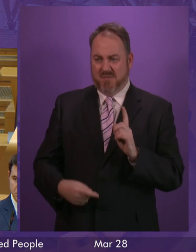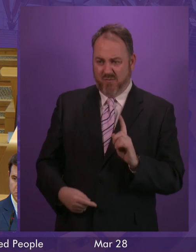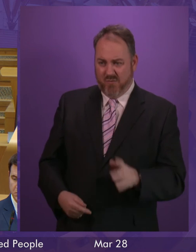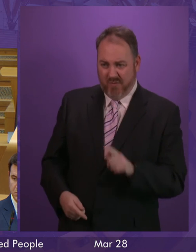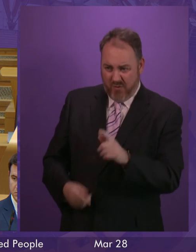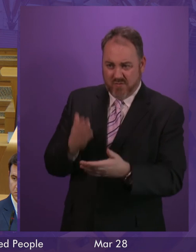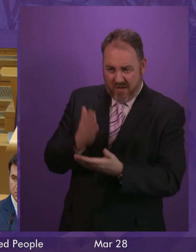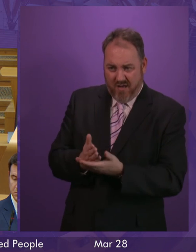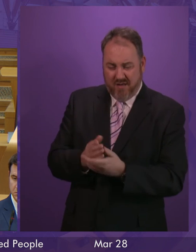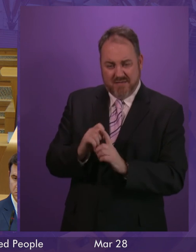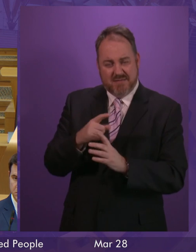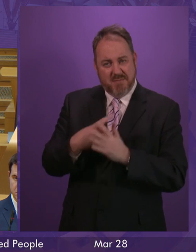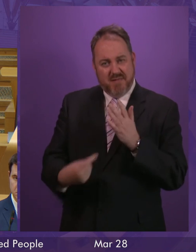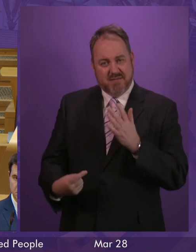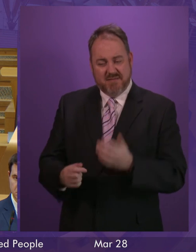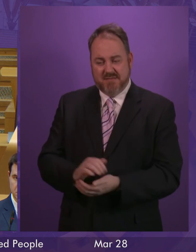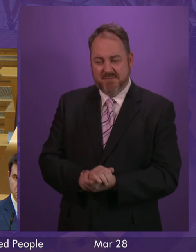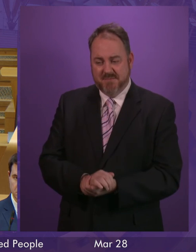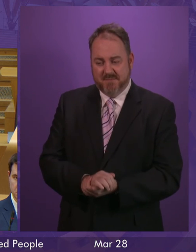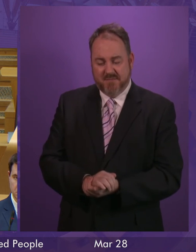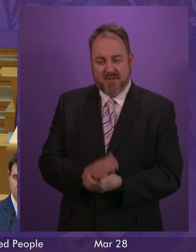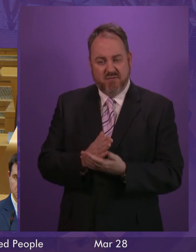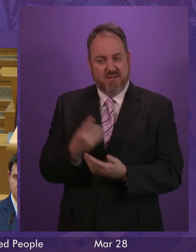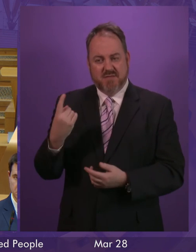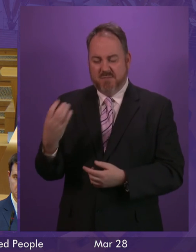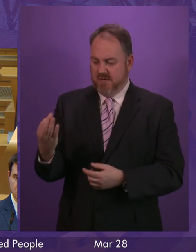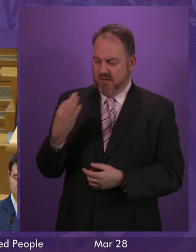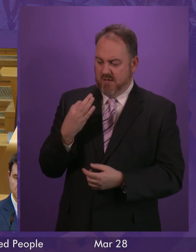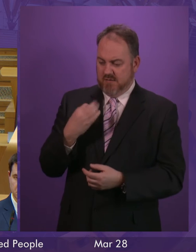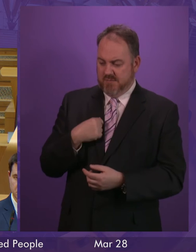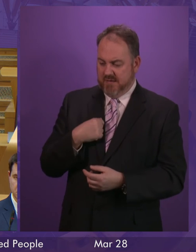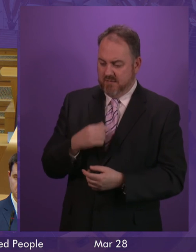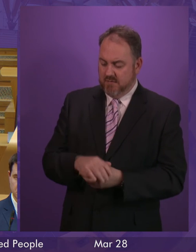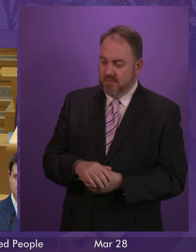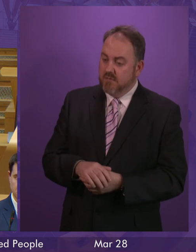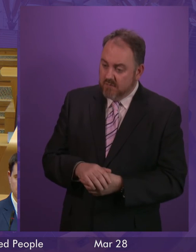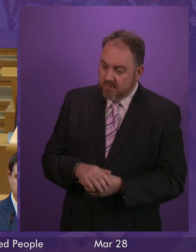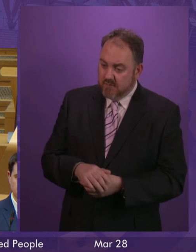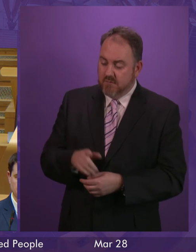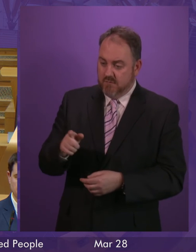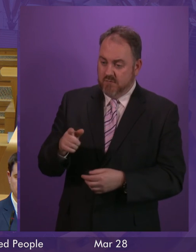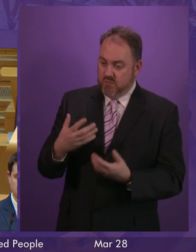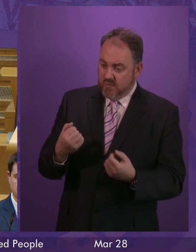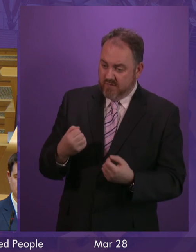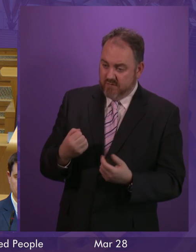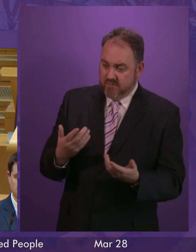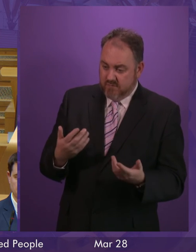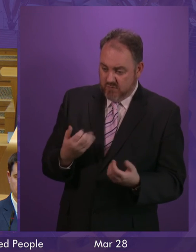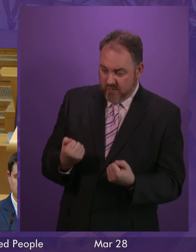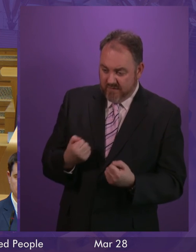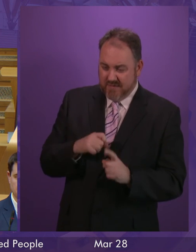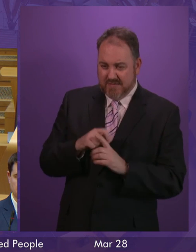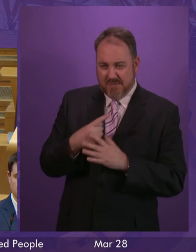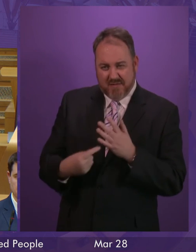And I guess that the real litmus test for me was if somebody approached me and asked me if they had one of those conditions, do they have a disability?